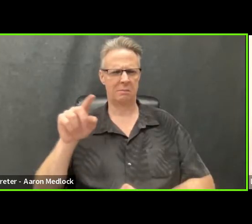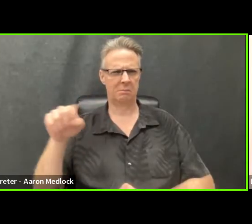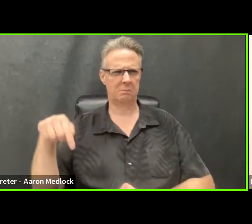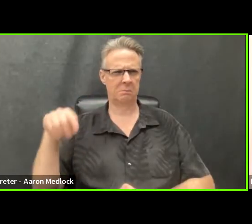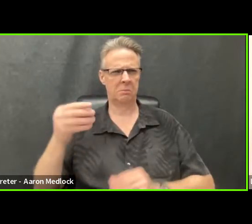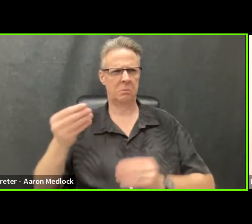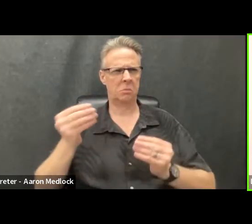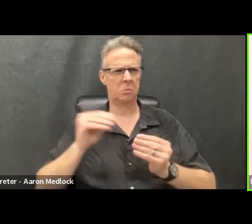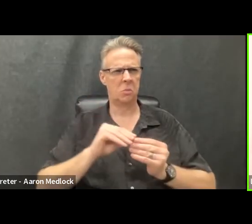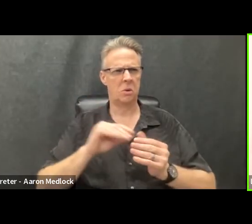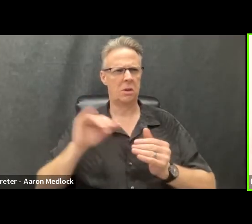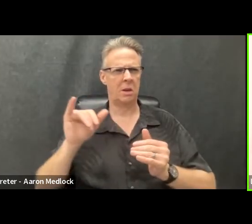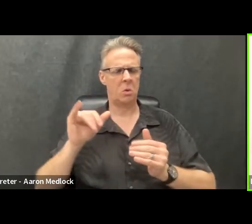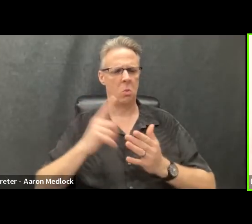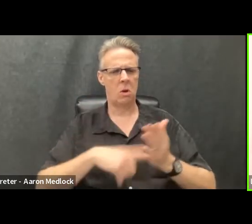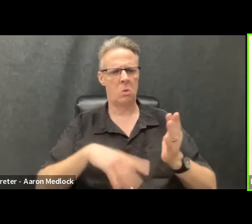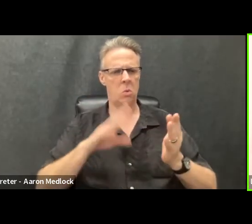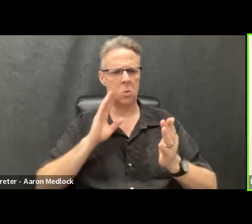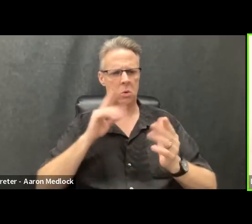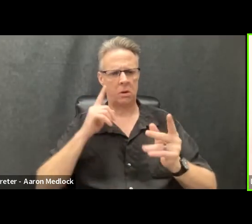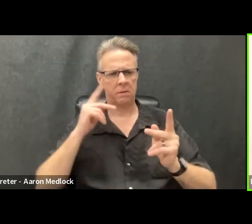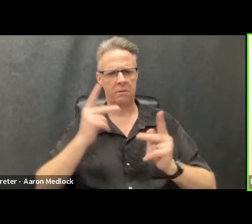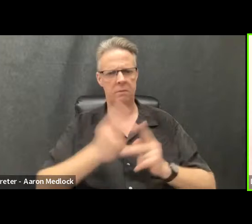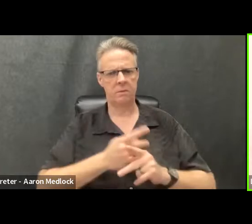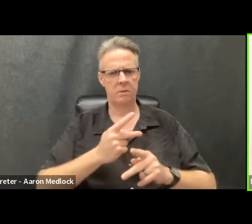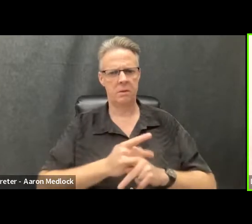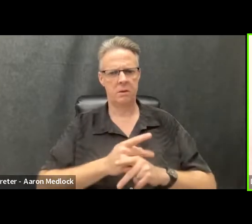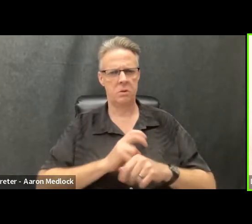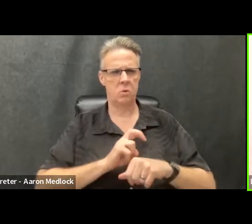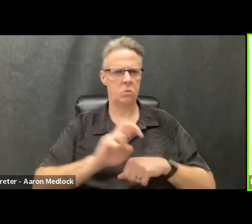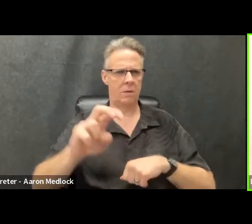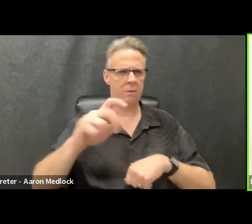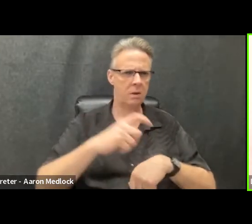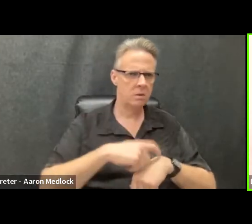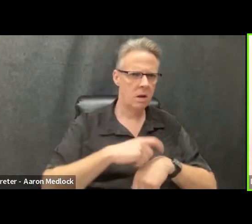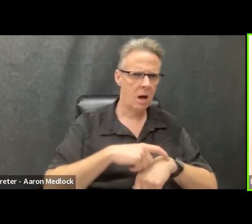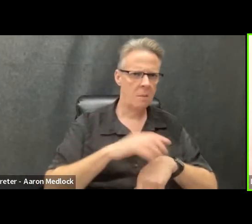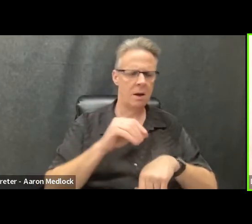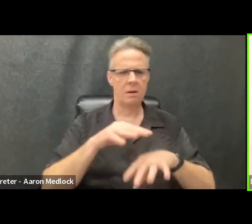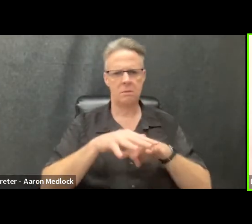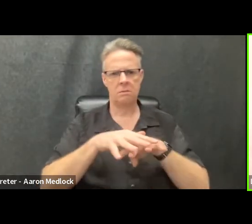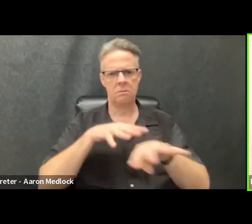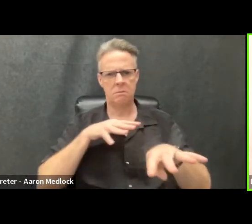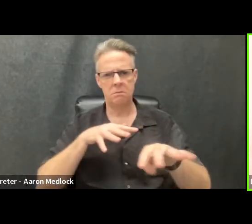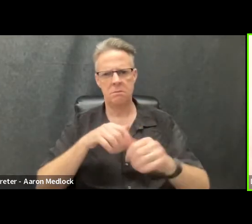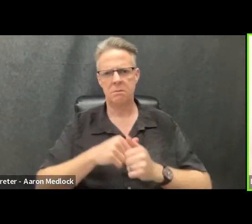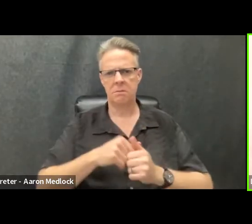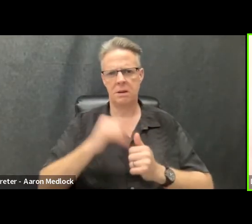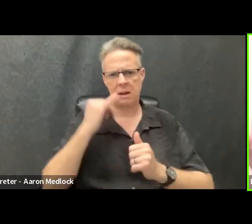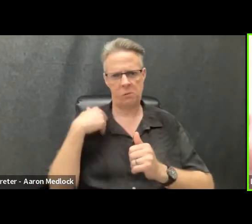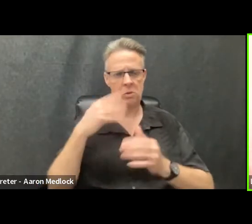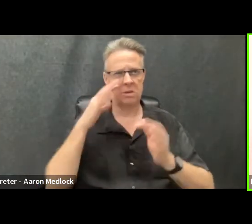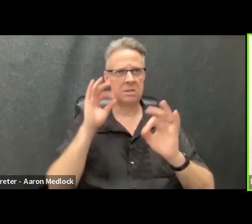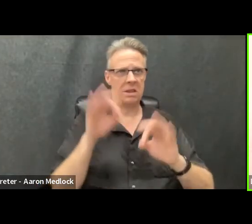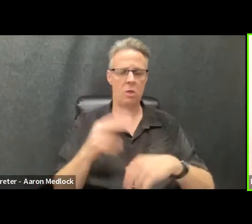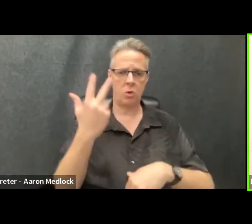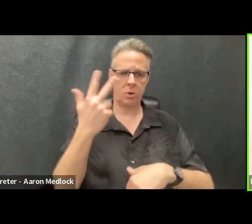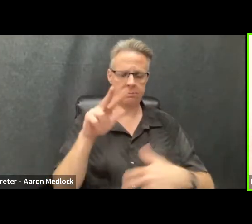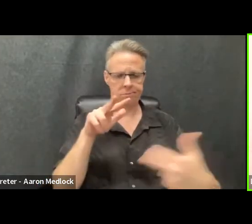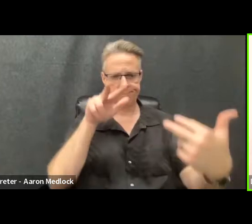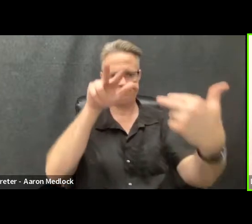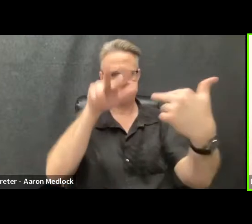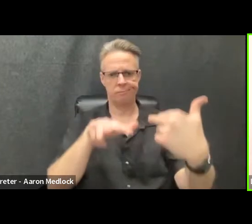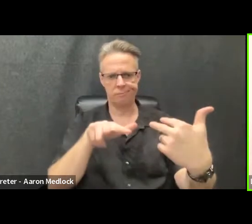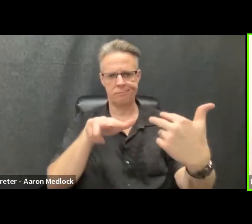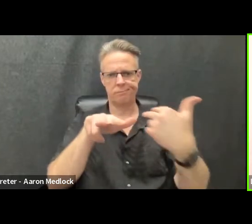of what's going to determine travel times and congestion. If we've already set on 3 lanes each way,